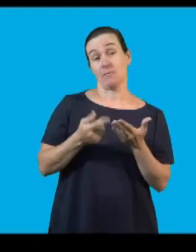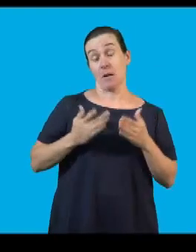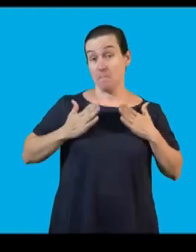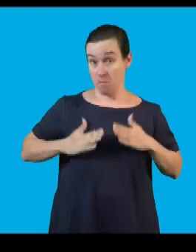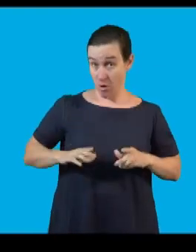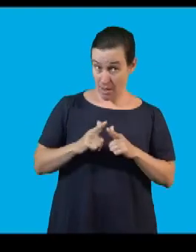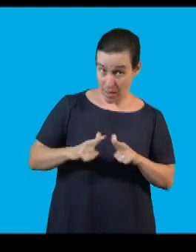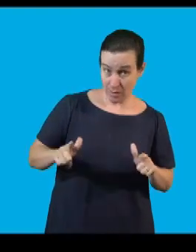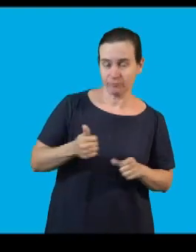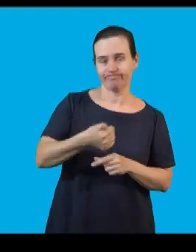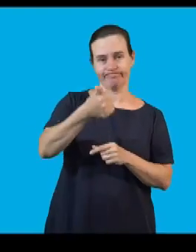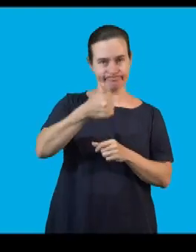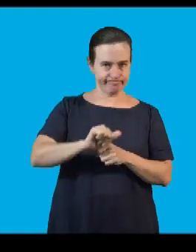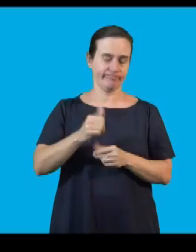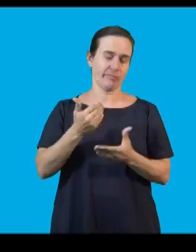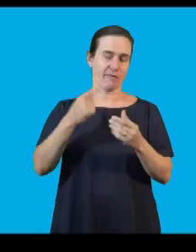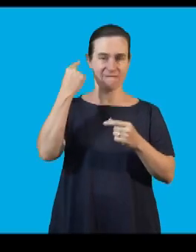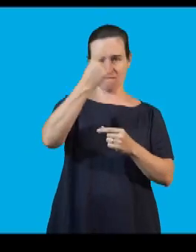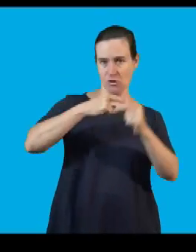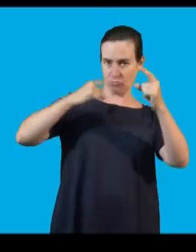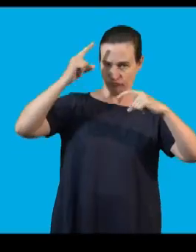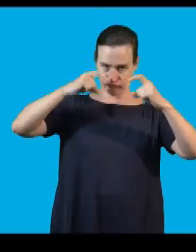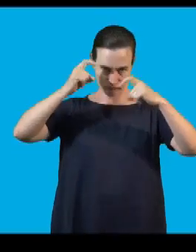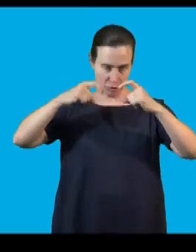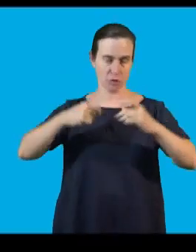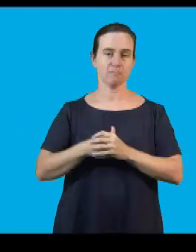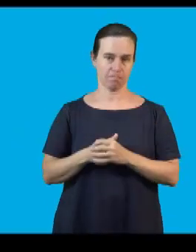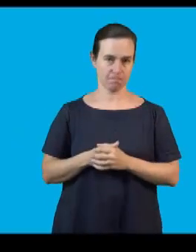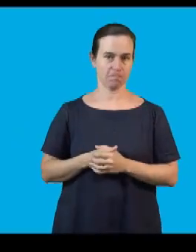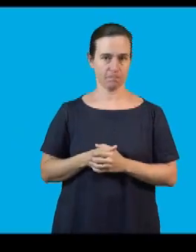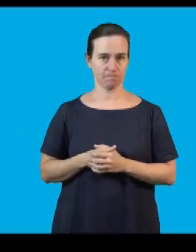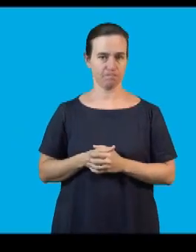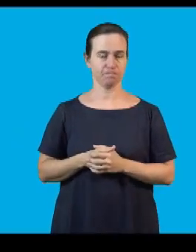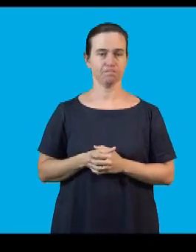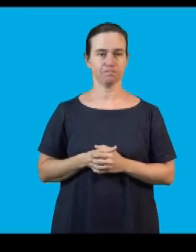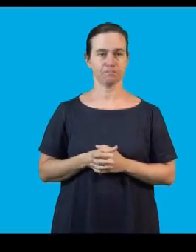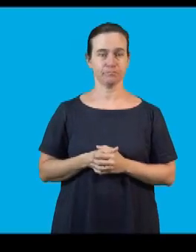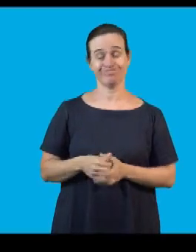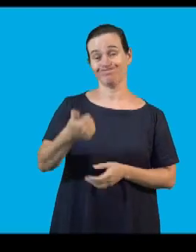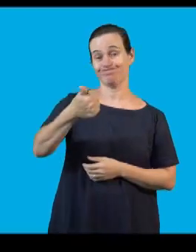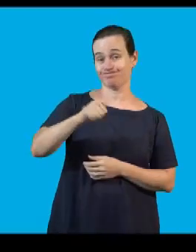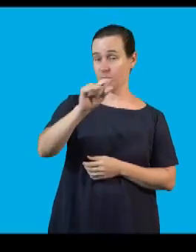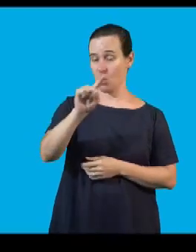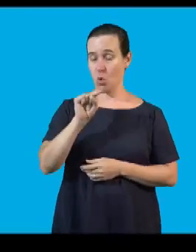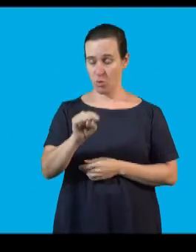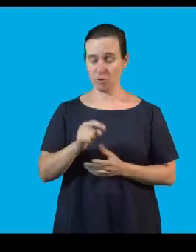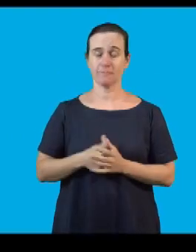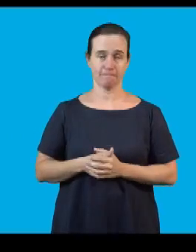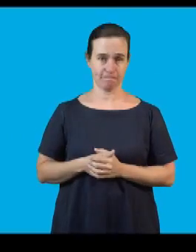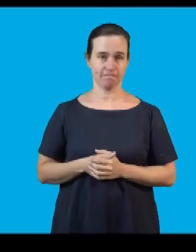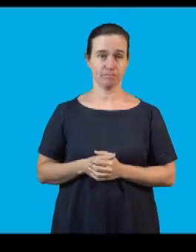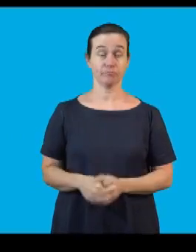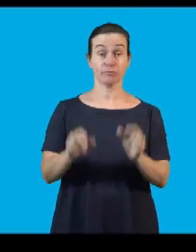one option for body language and then another option for facial expression, okay? Let's move